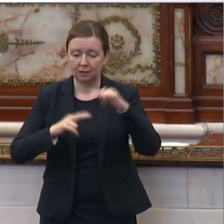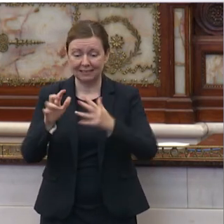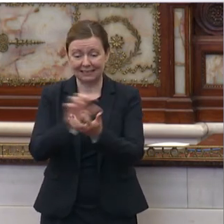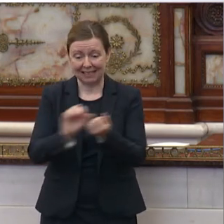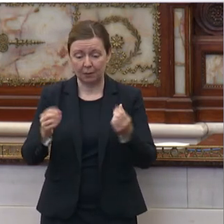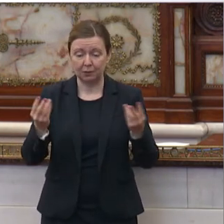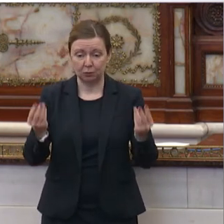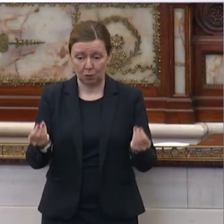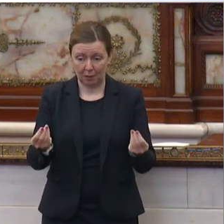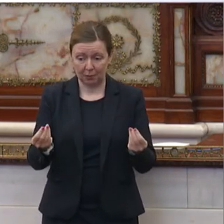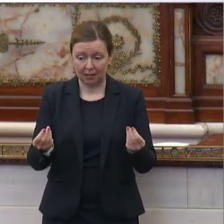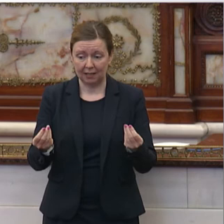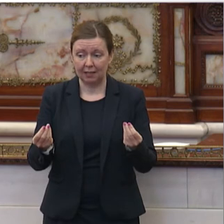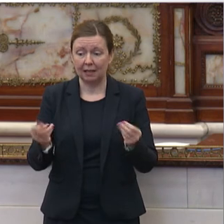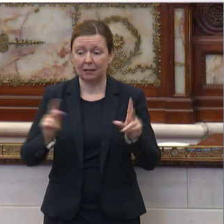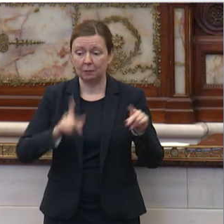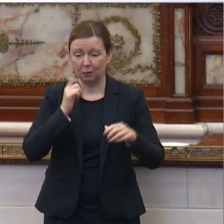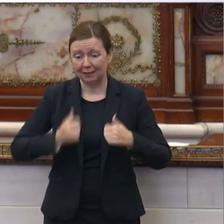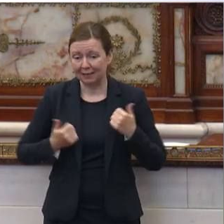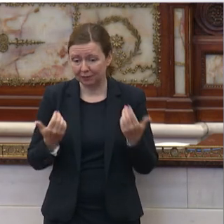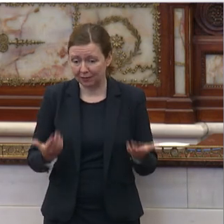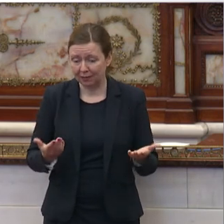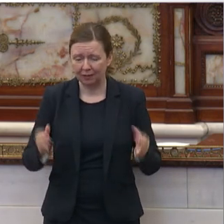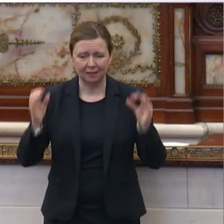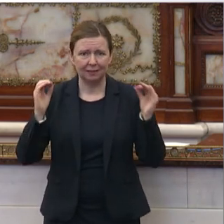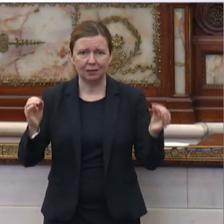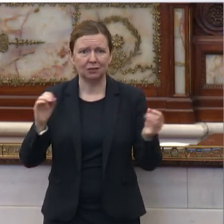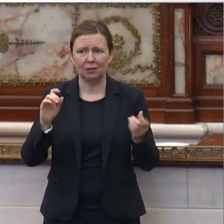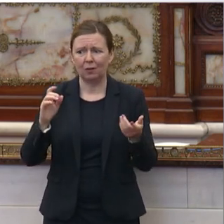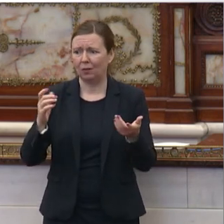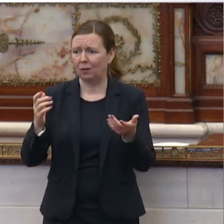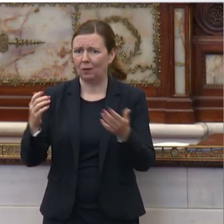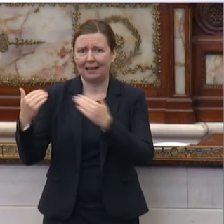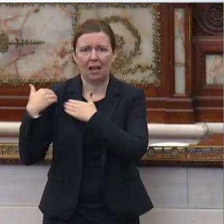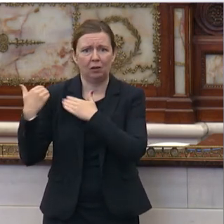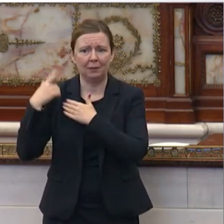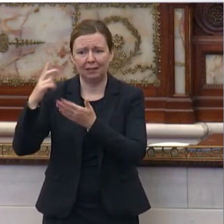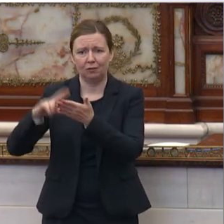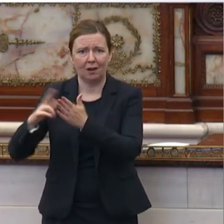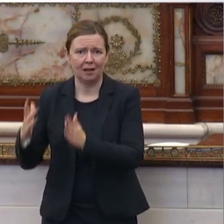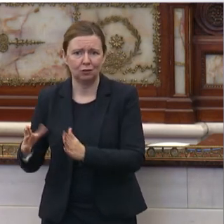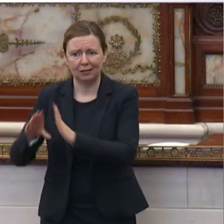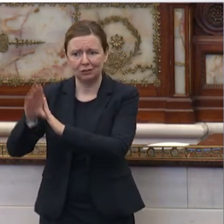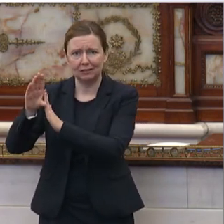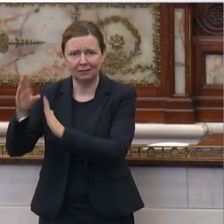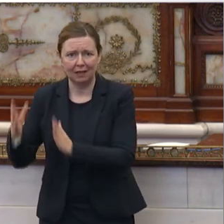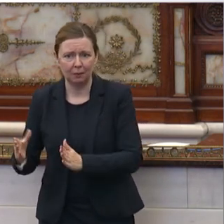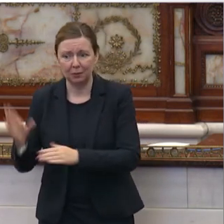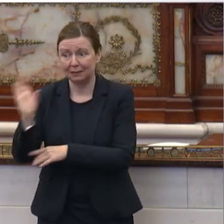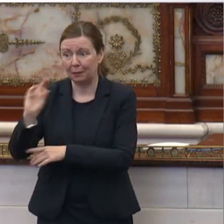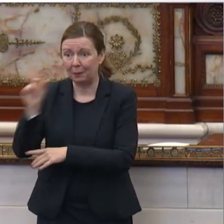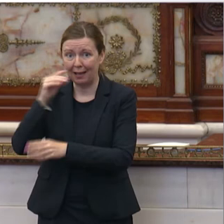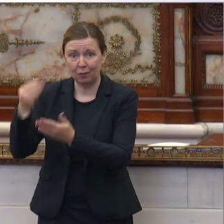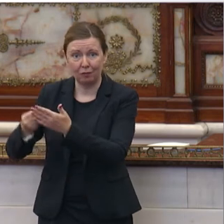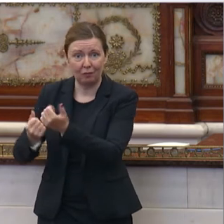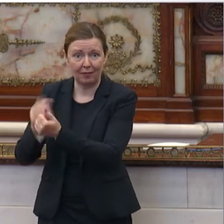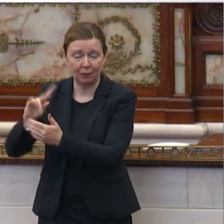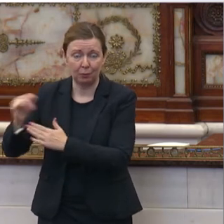property and lives of people who live in the city, there's basically no recourse or accountability for contractors, developers, and the banks who fund their